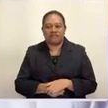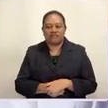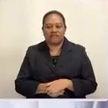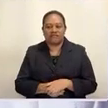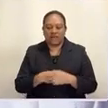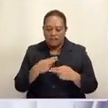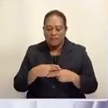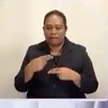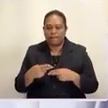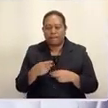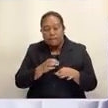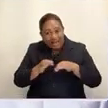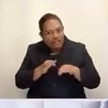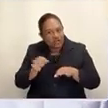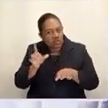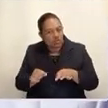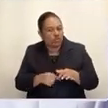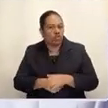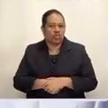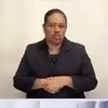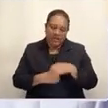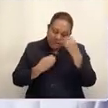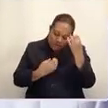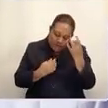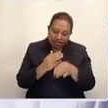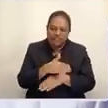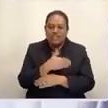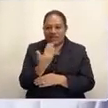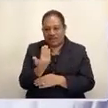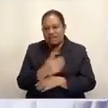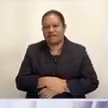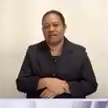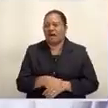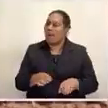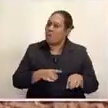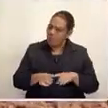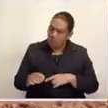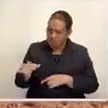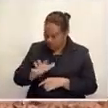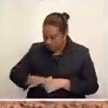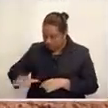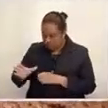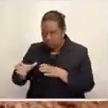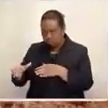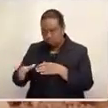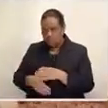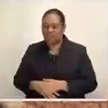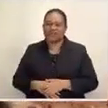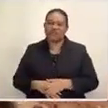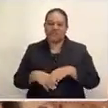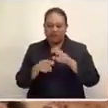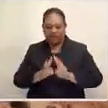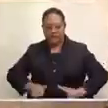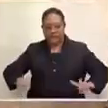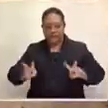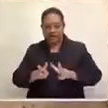are planning to conduct these information days in most of the sectors, both in Vitulevu as well as